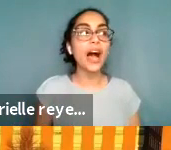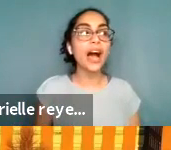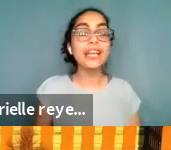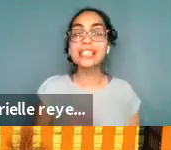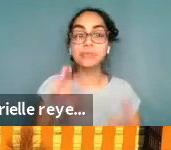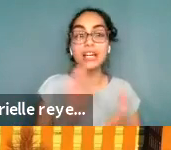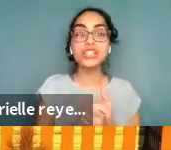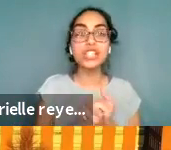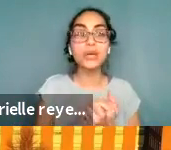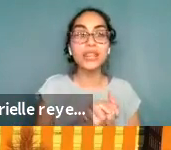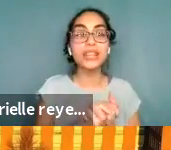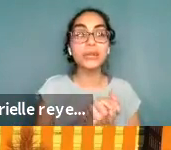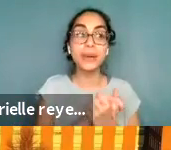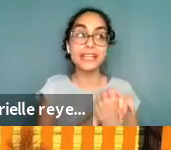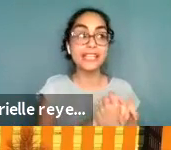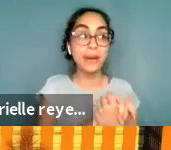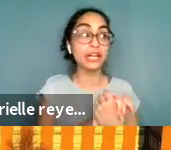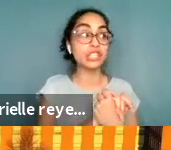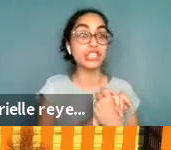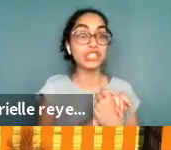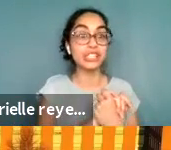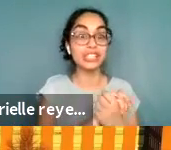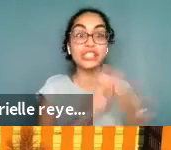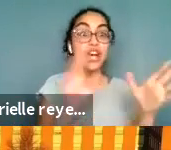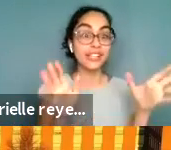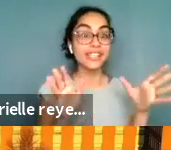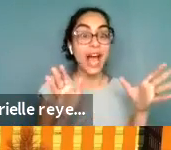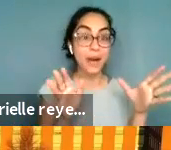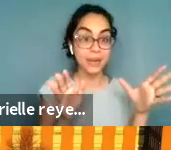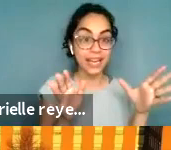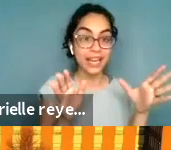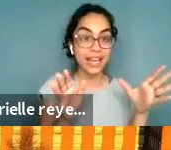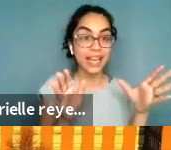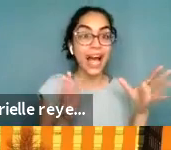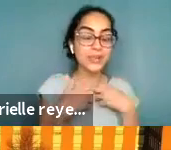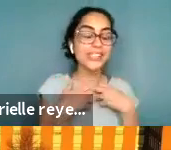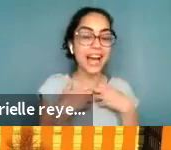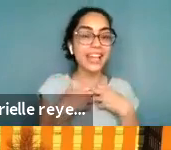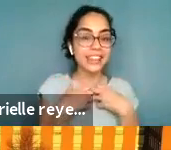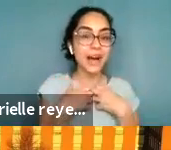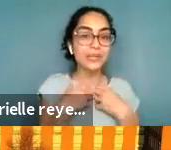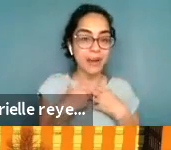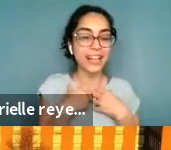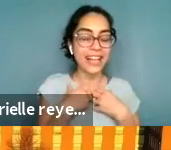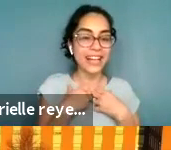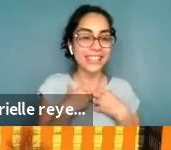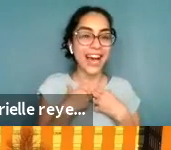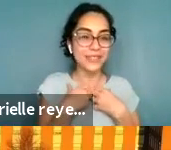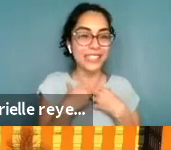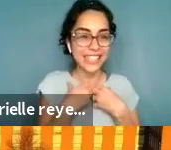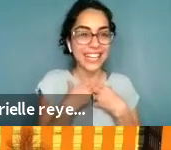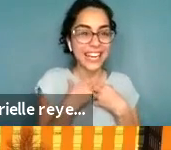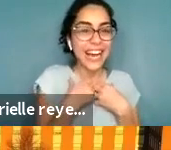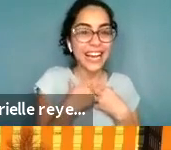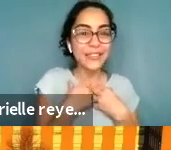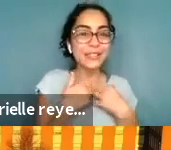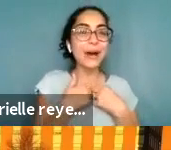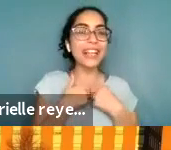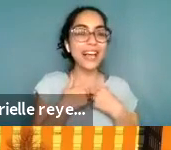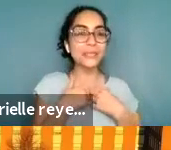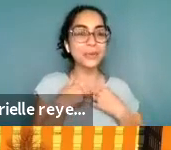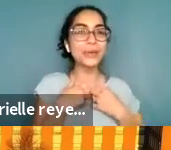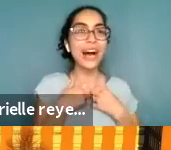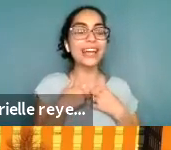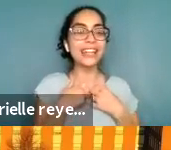So especially with the pandemic just happening, that was my class. It was